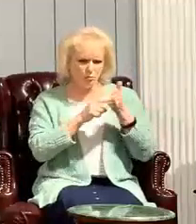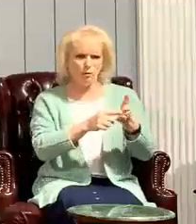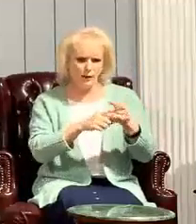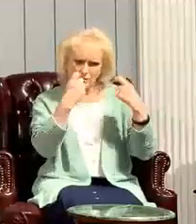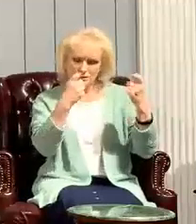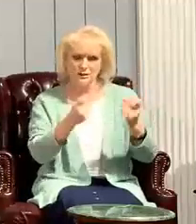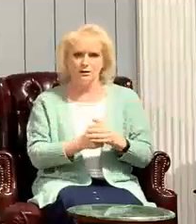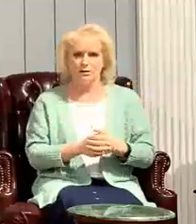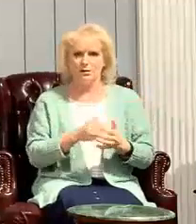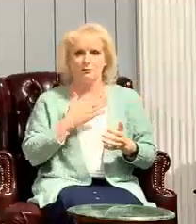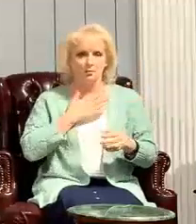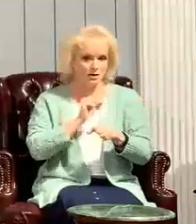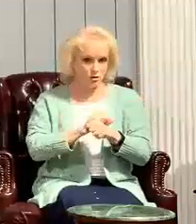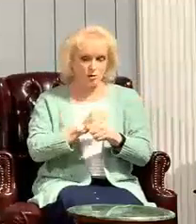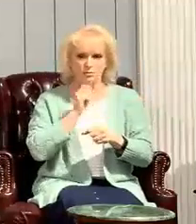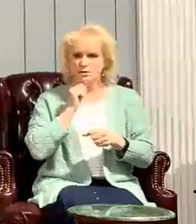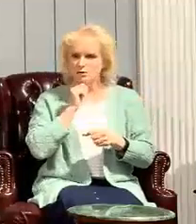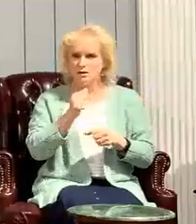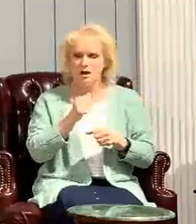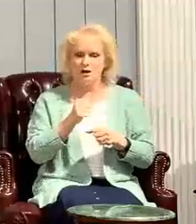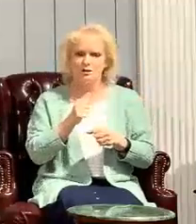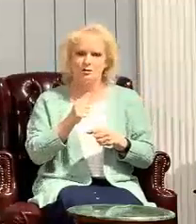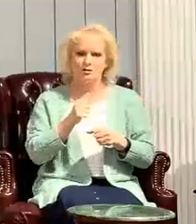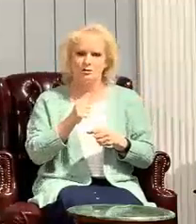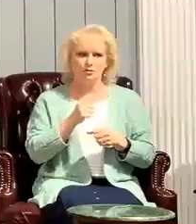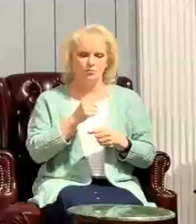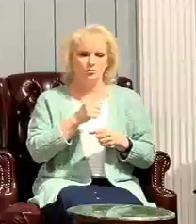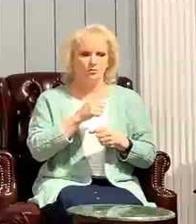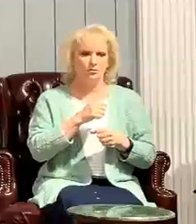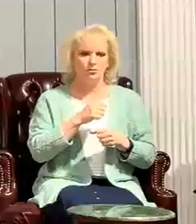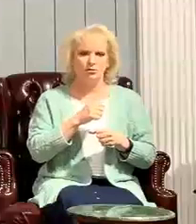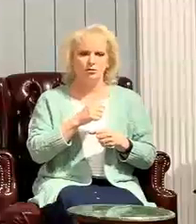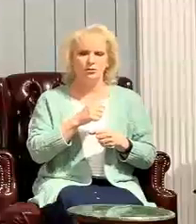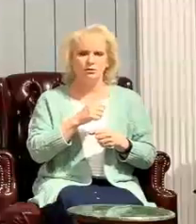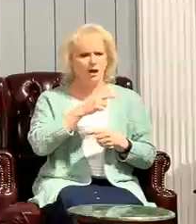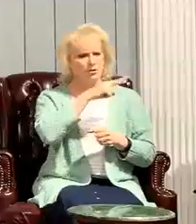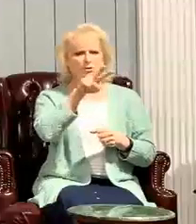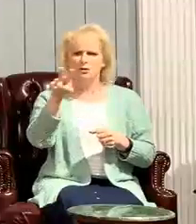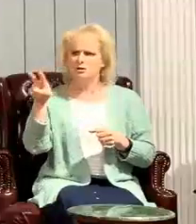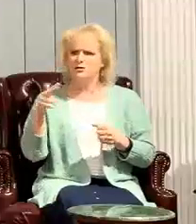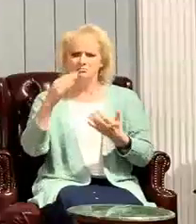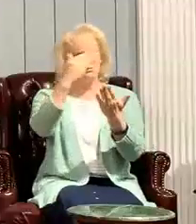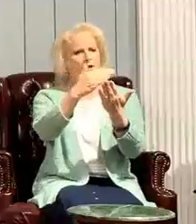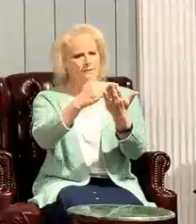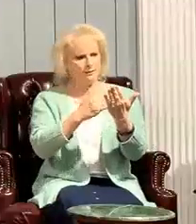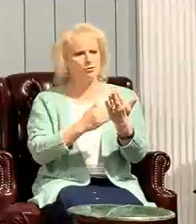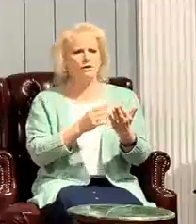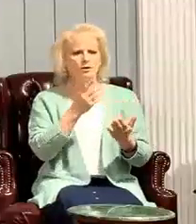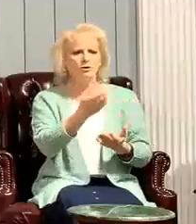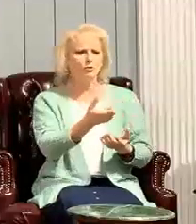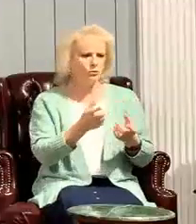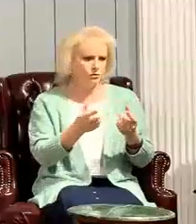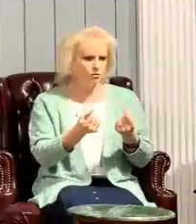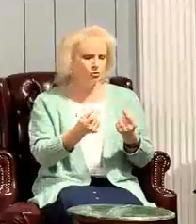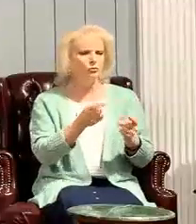My job is not to look and to say, well, you know, these are all the things you're doing right, just keep doing that. My job is to help